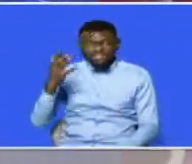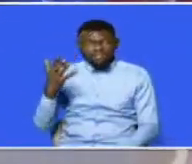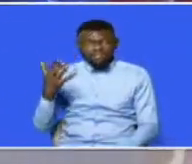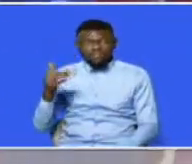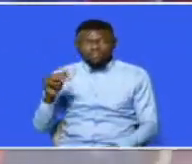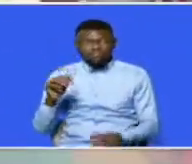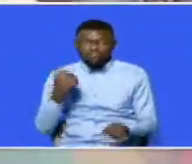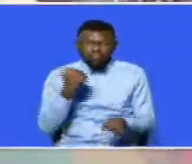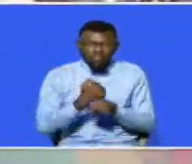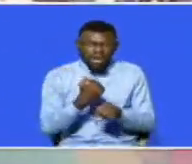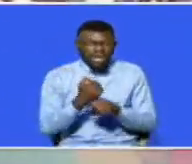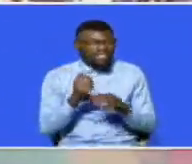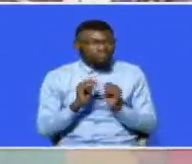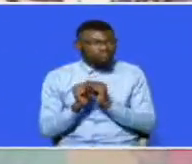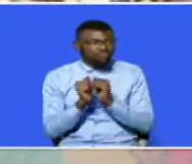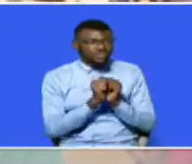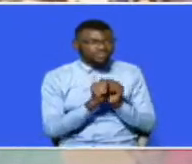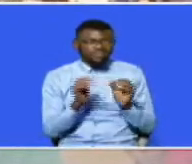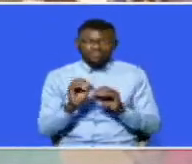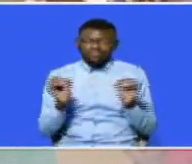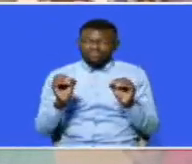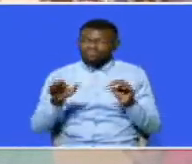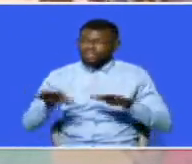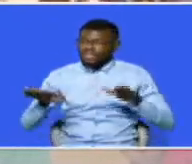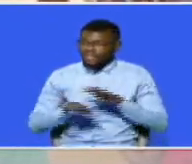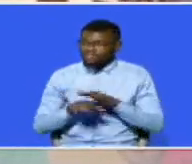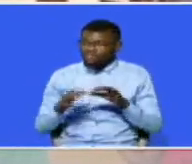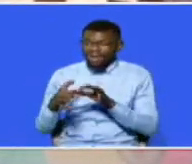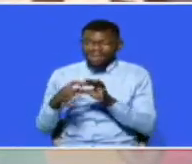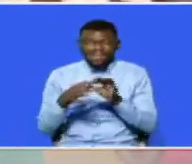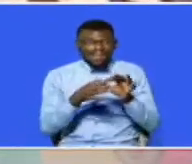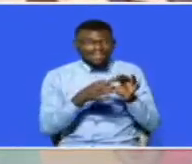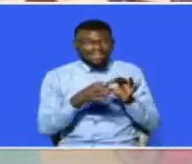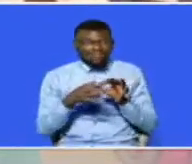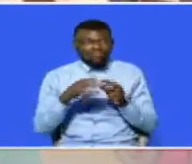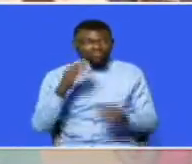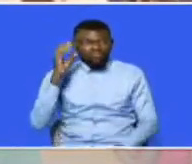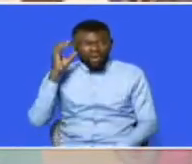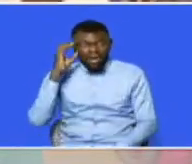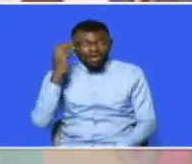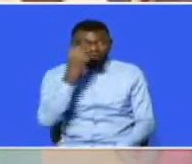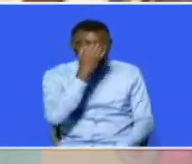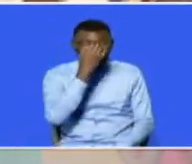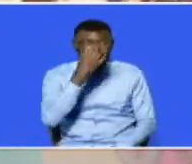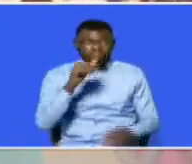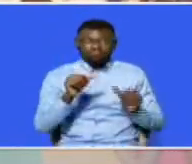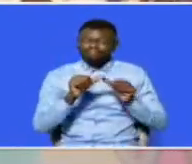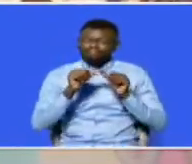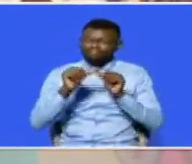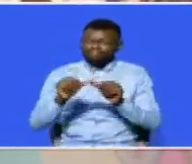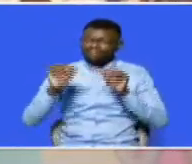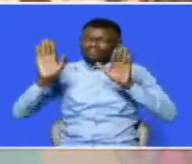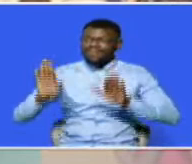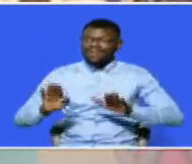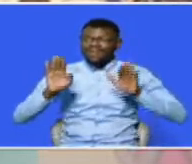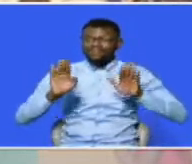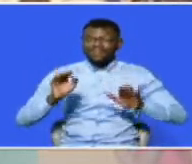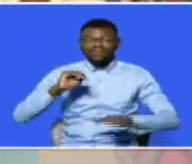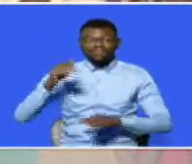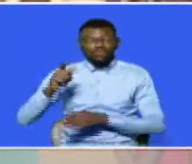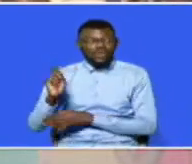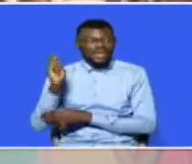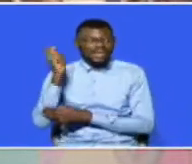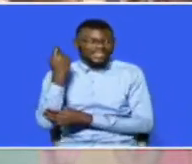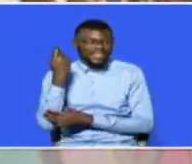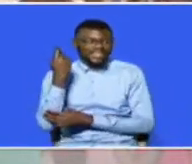kazi pamoja. Azimio running mate Martha Karua continues to use her heightened political activities in the mountain to demystify